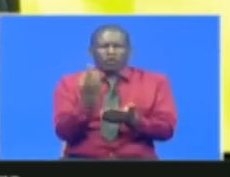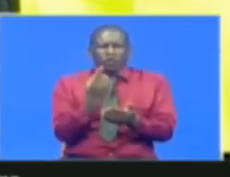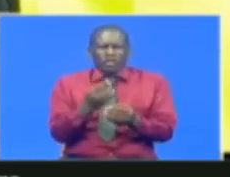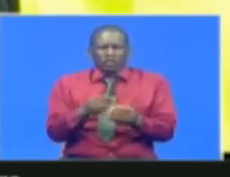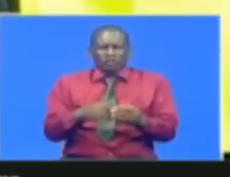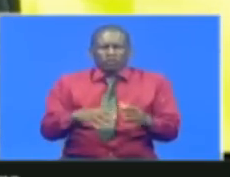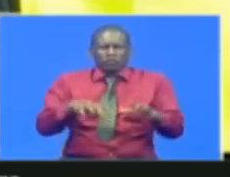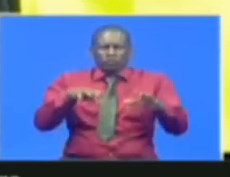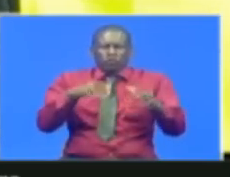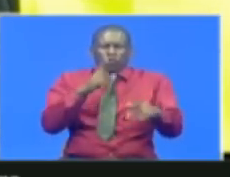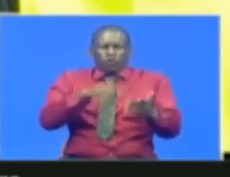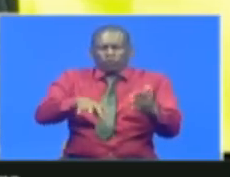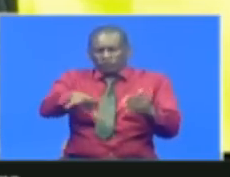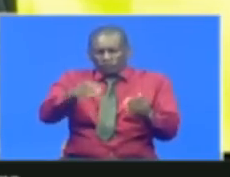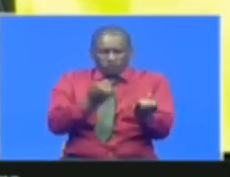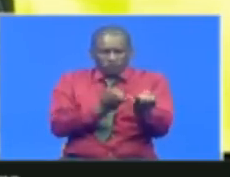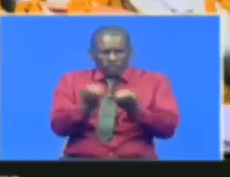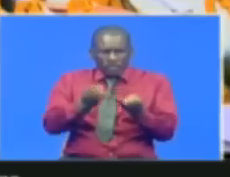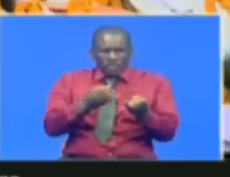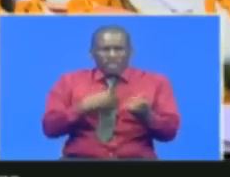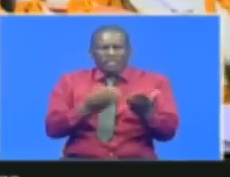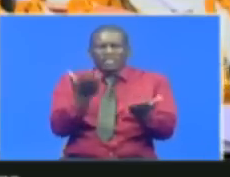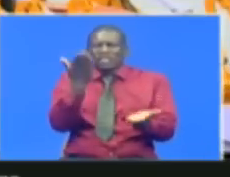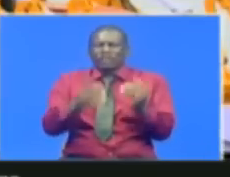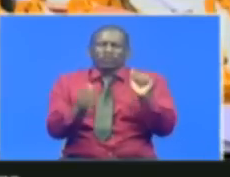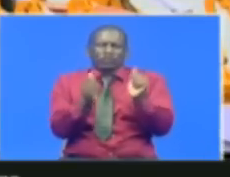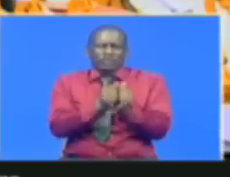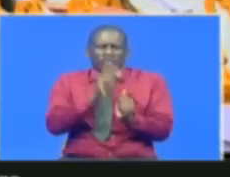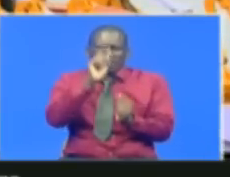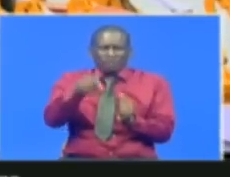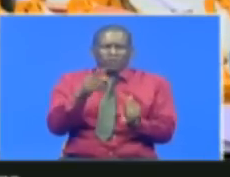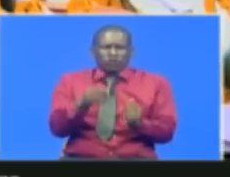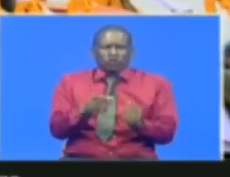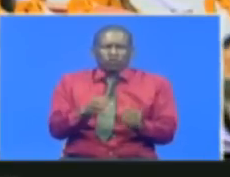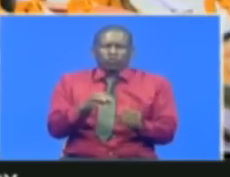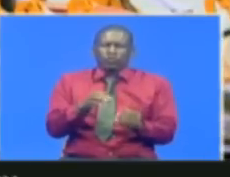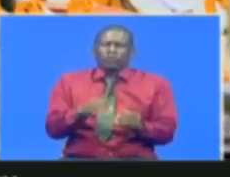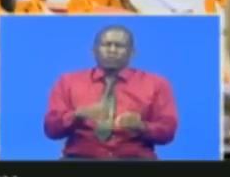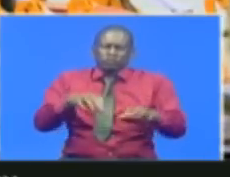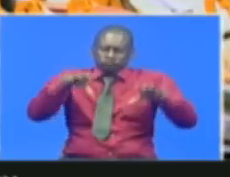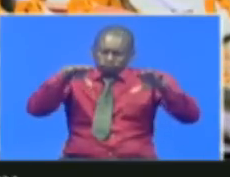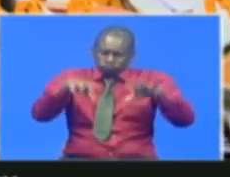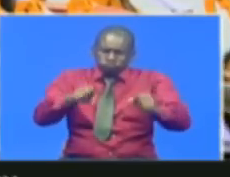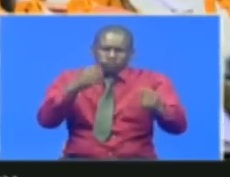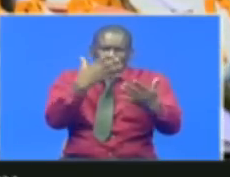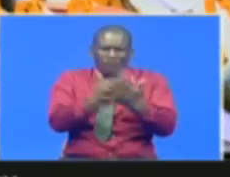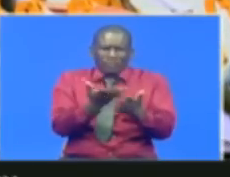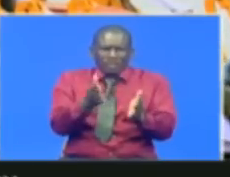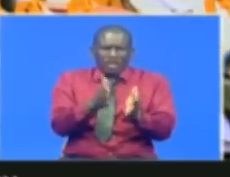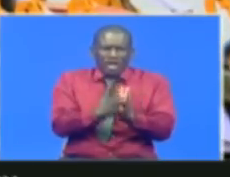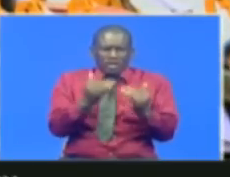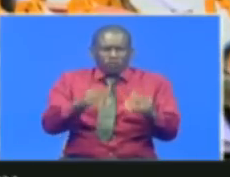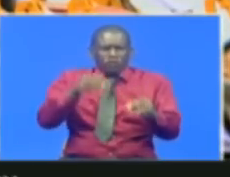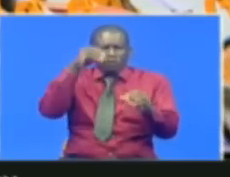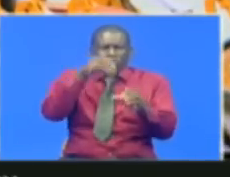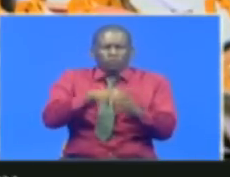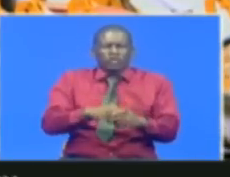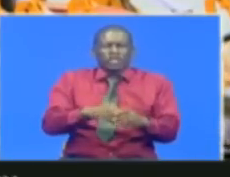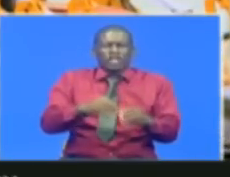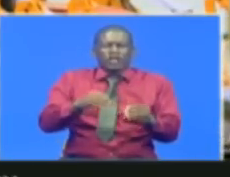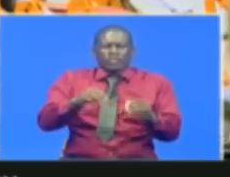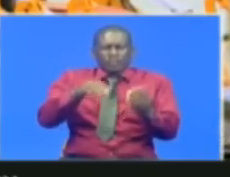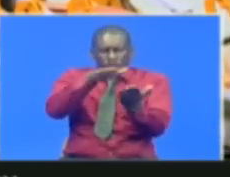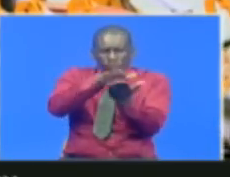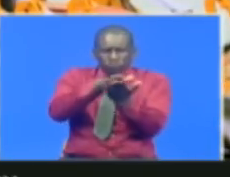on Saturday was up to the value of 10 million. We will seize this and we'll put into the customs warehouse, and from